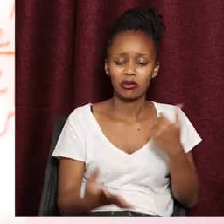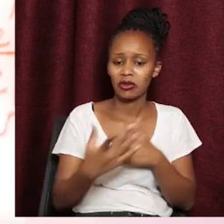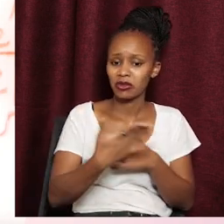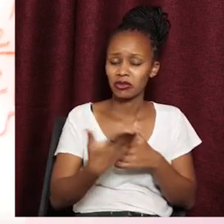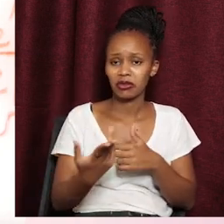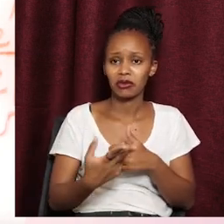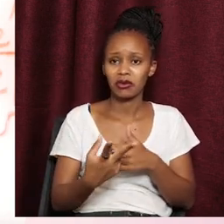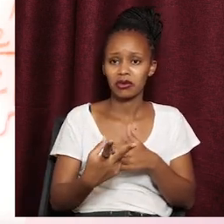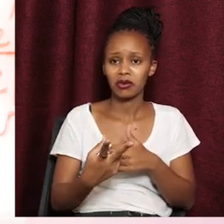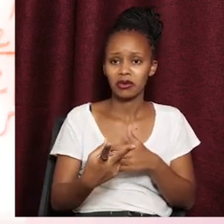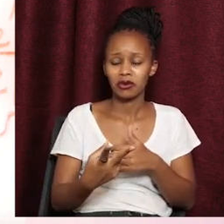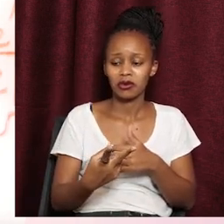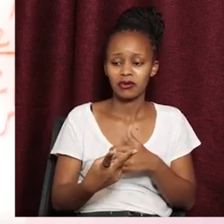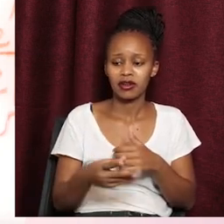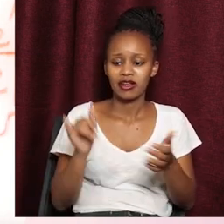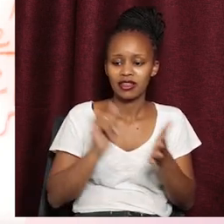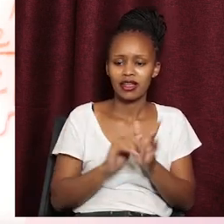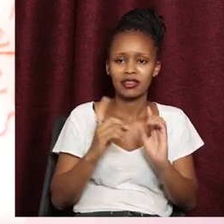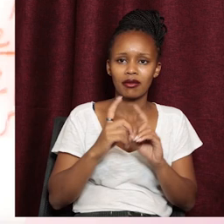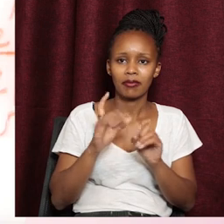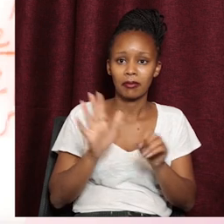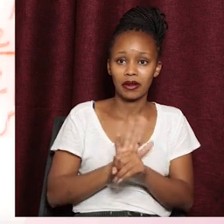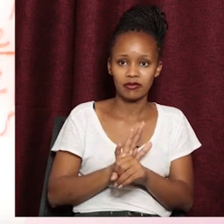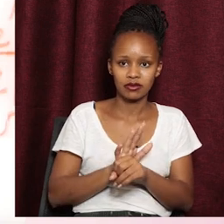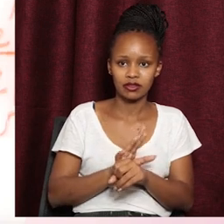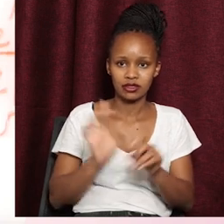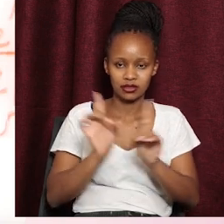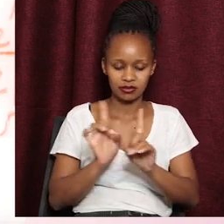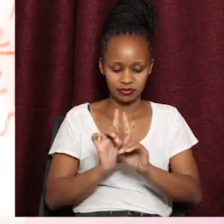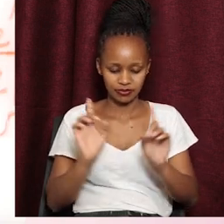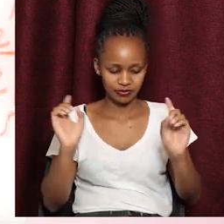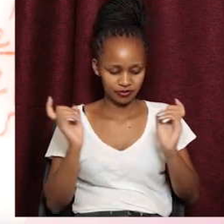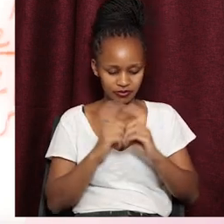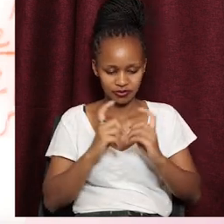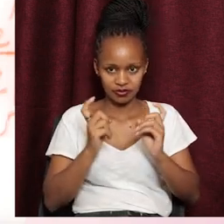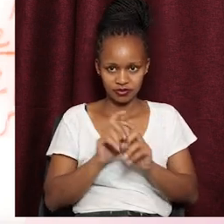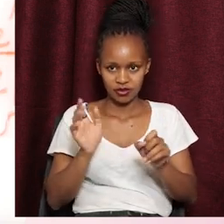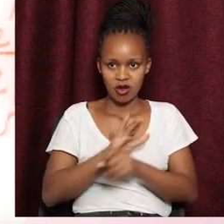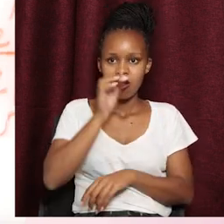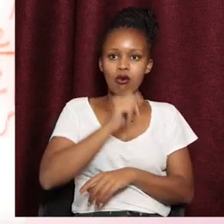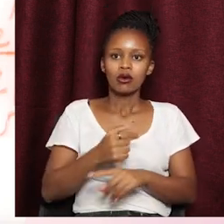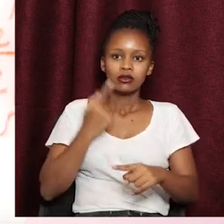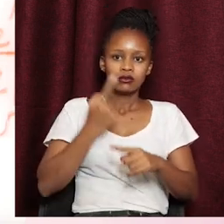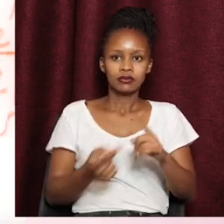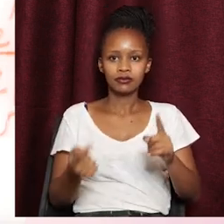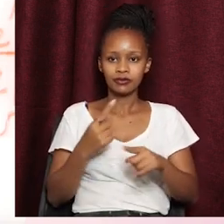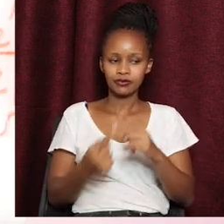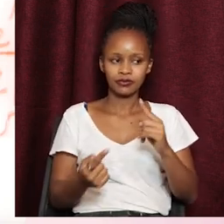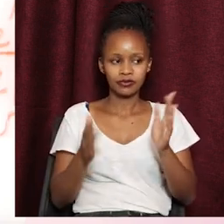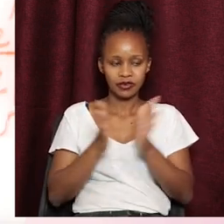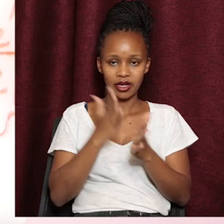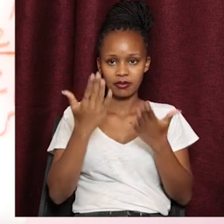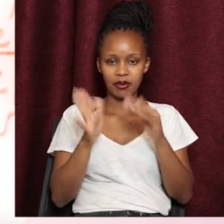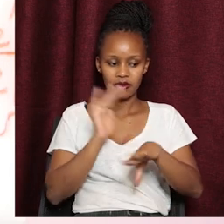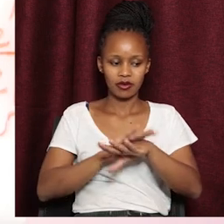most hurtful, the most painful of old age. And maybe it's good to ask this question,